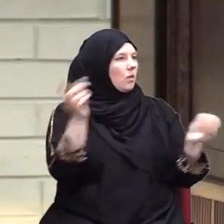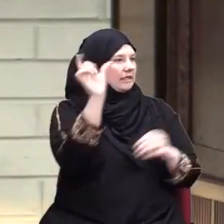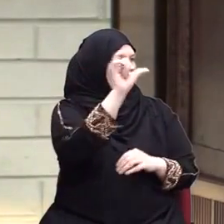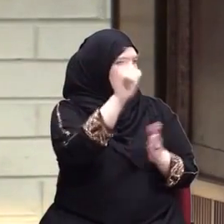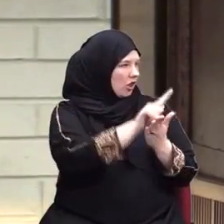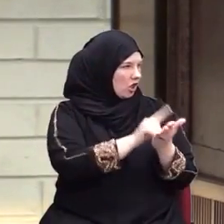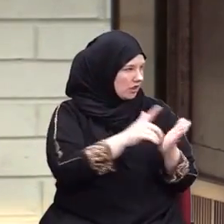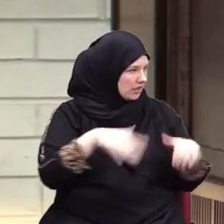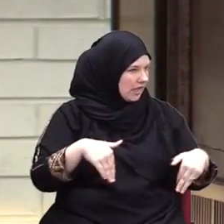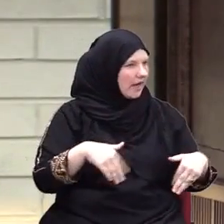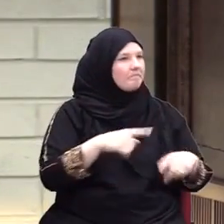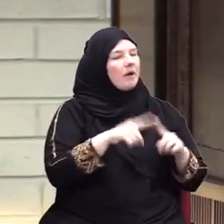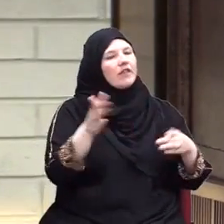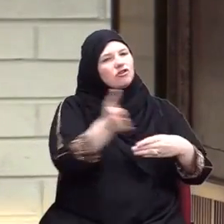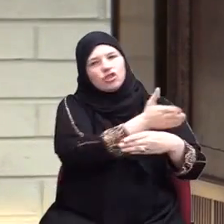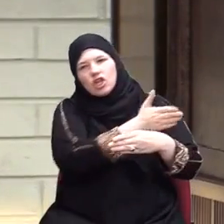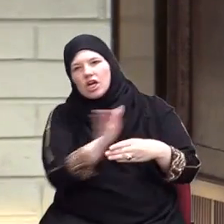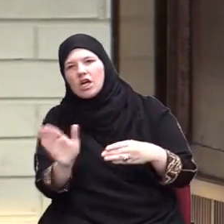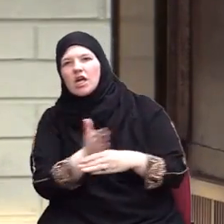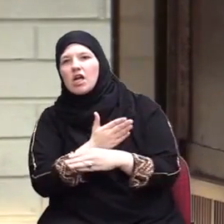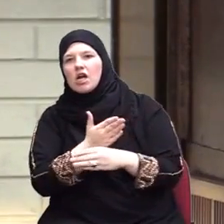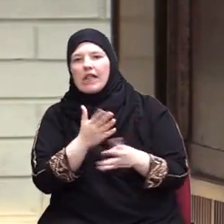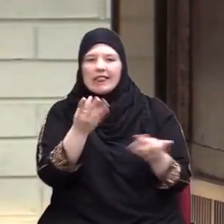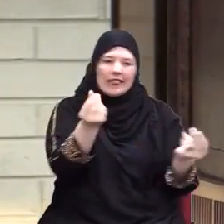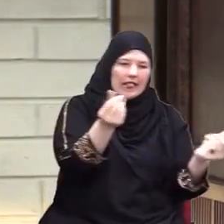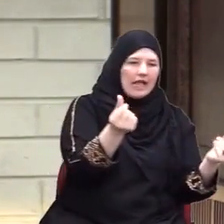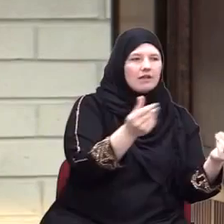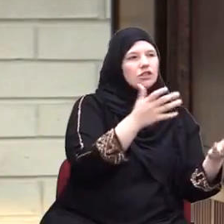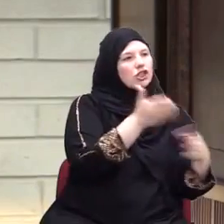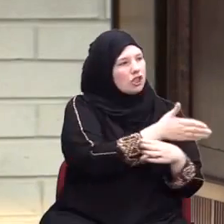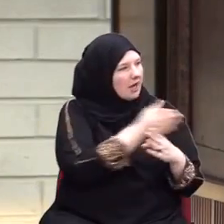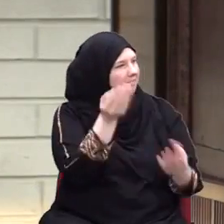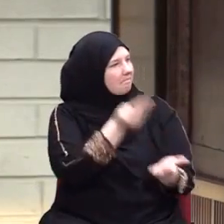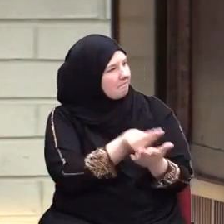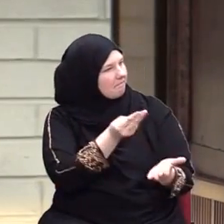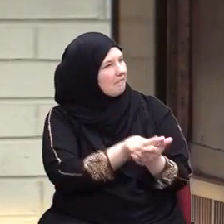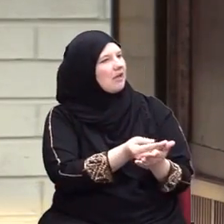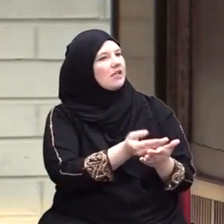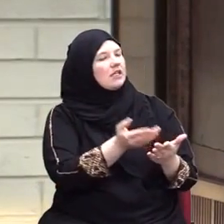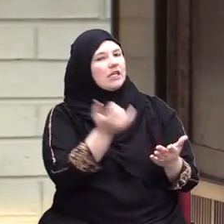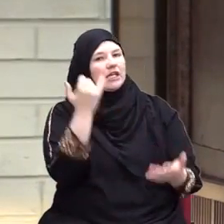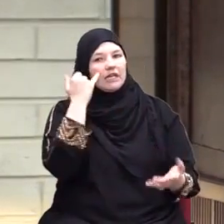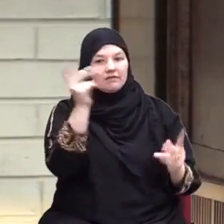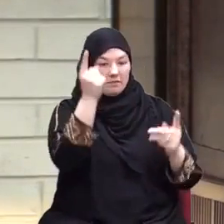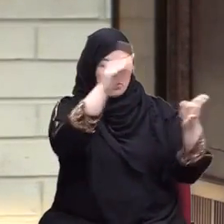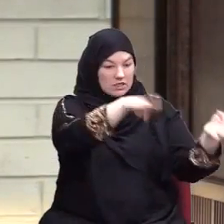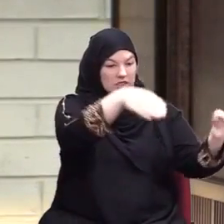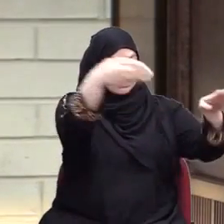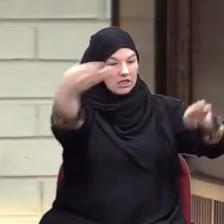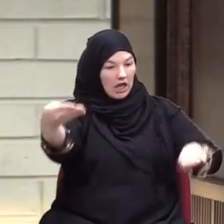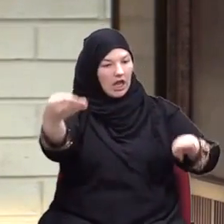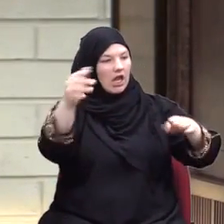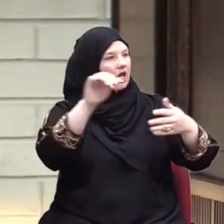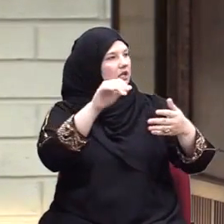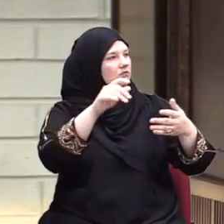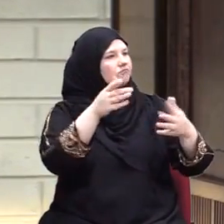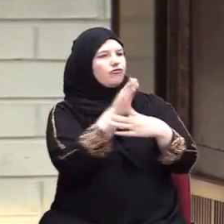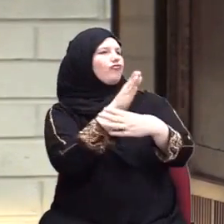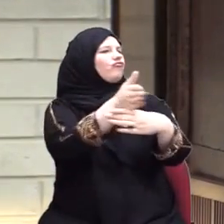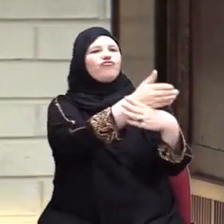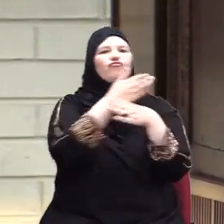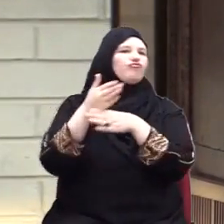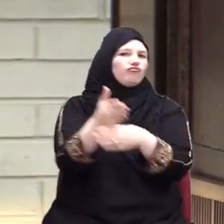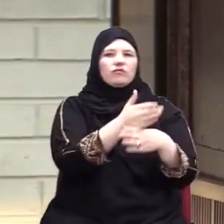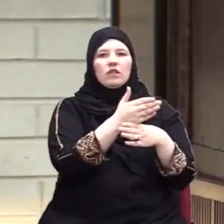share positions and property until the ayat of inheritance came, and Allah subhanahu wa ta'ala made